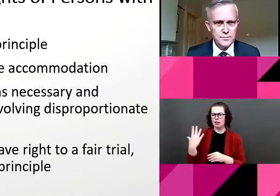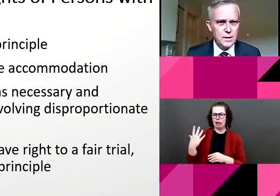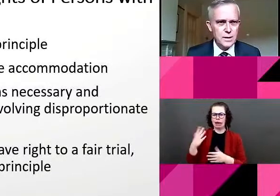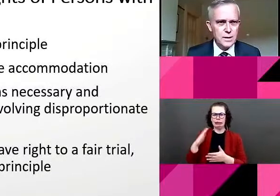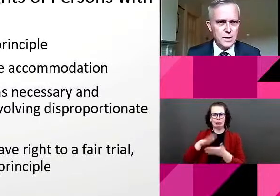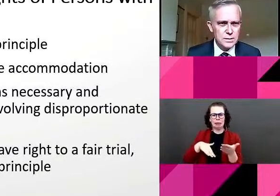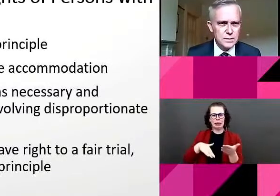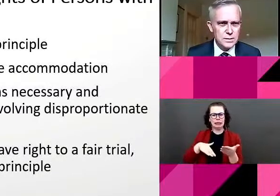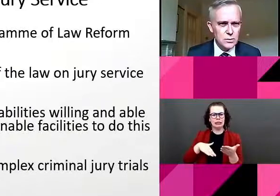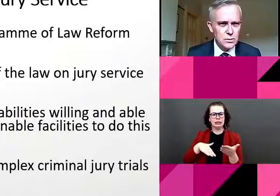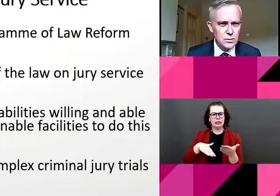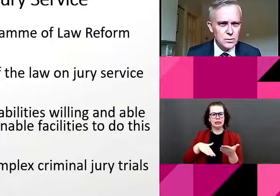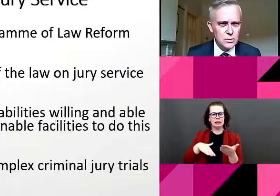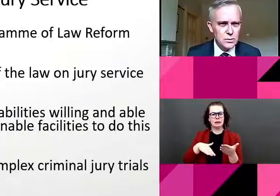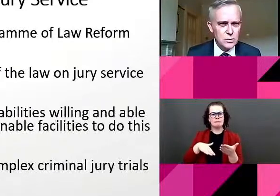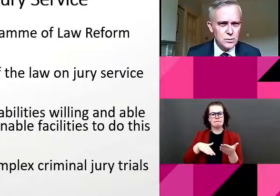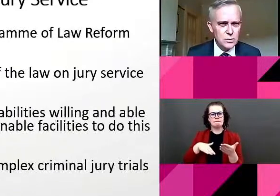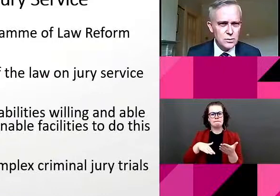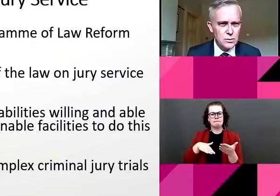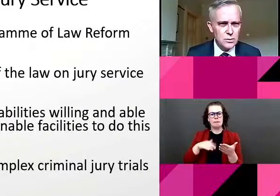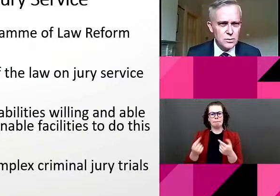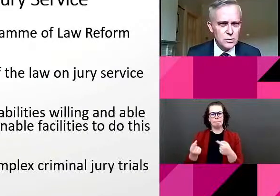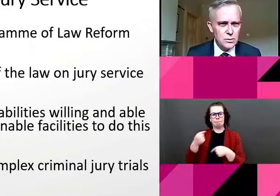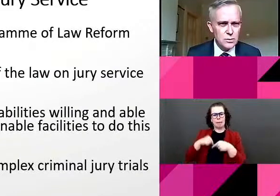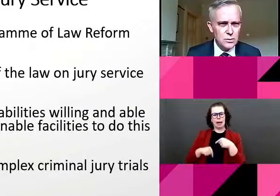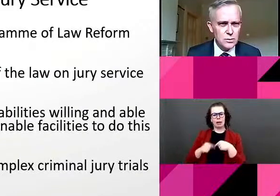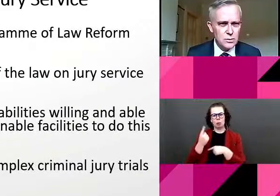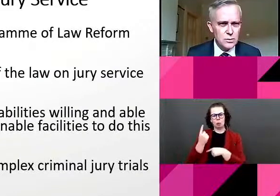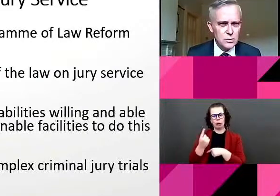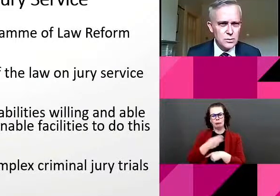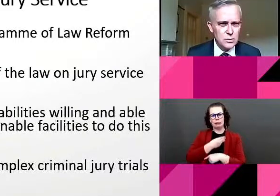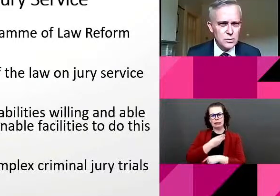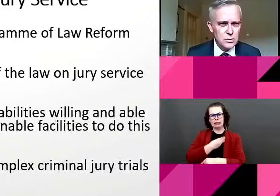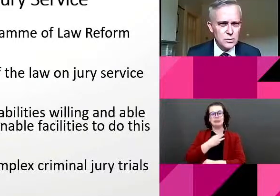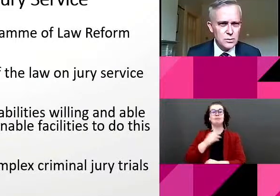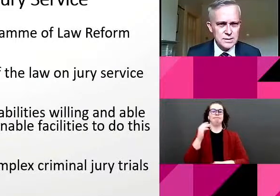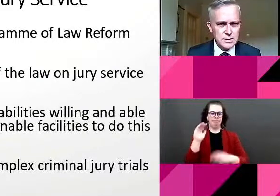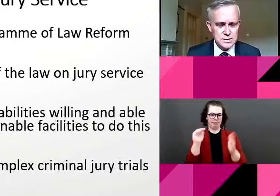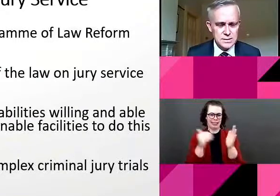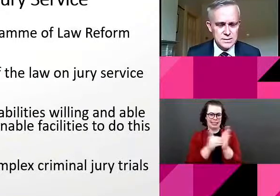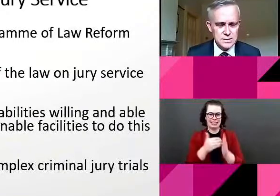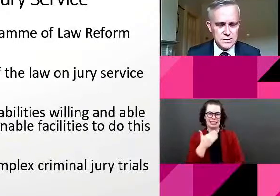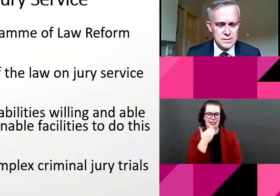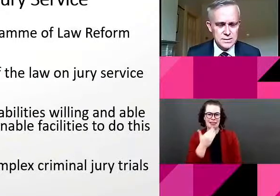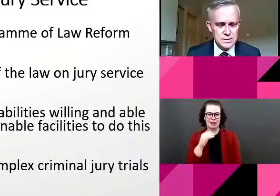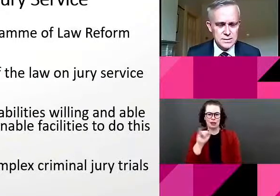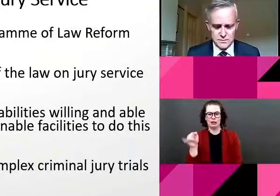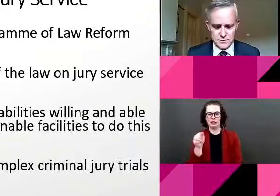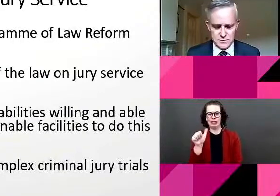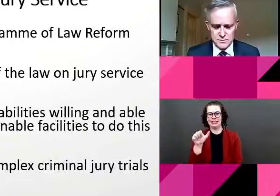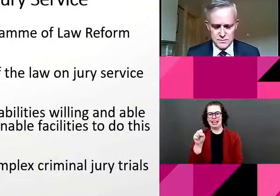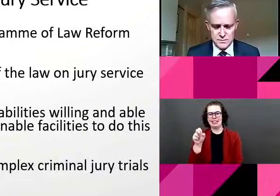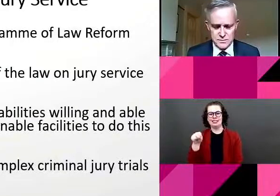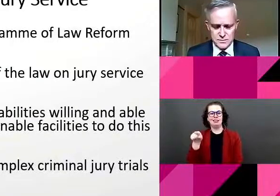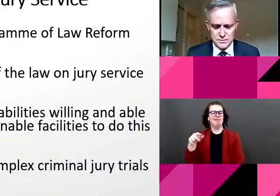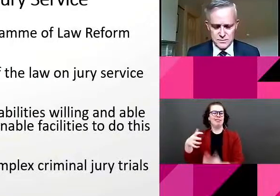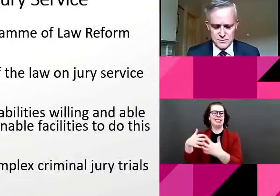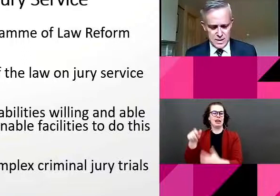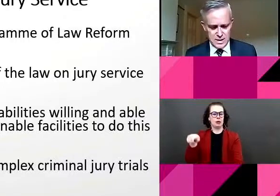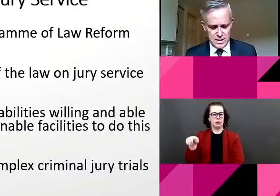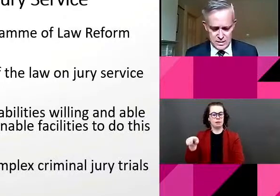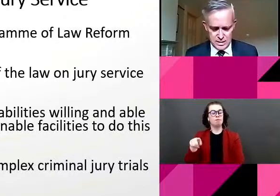there? Maybe just go back one slide. Yes, thanks, Jason. So,